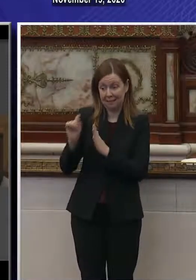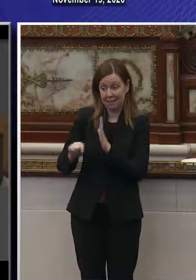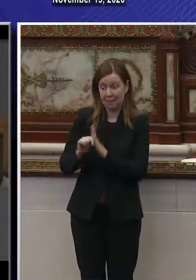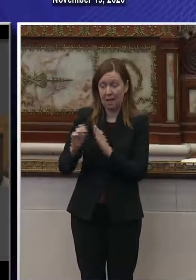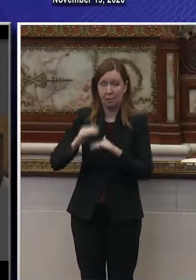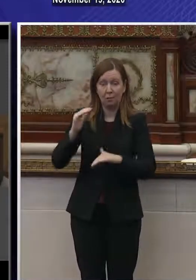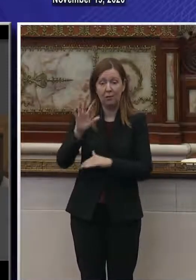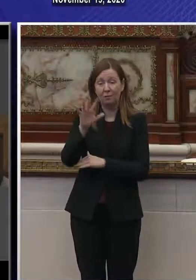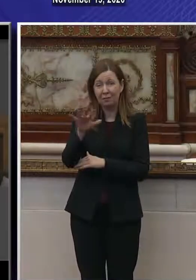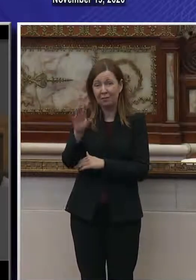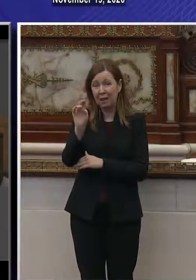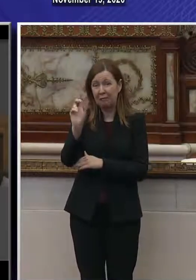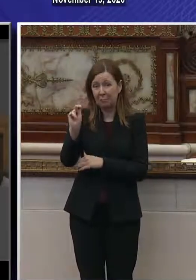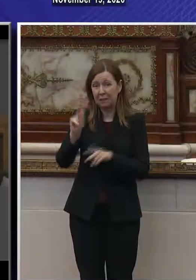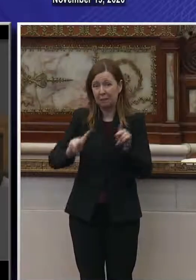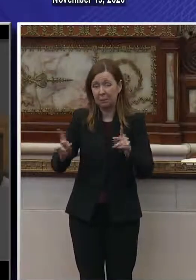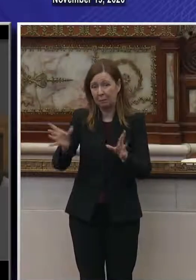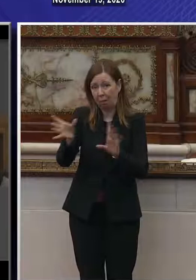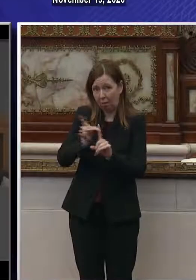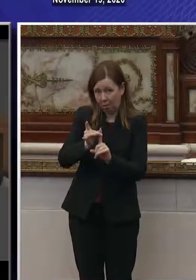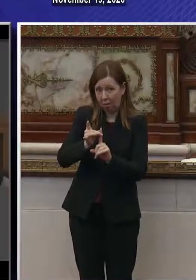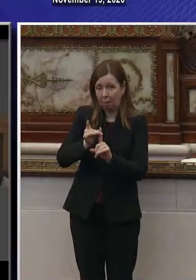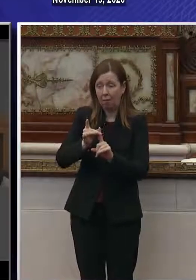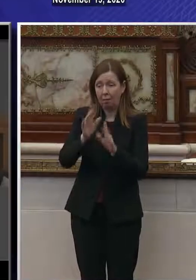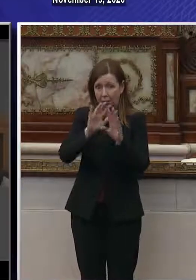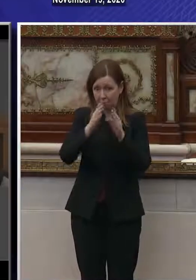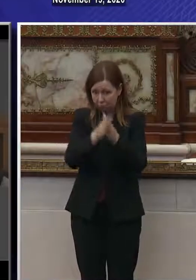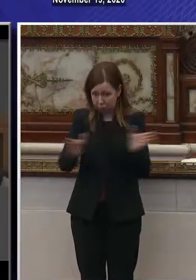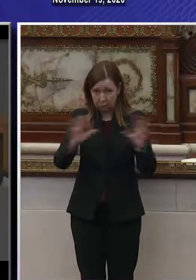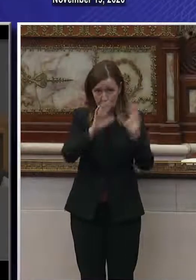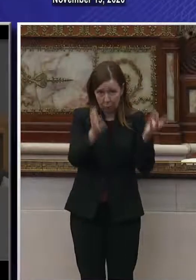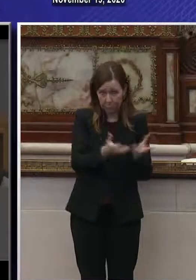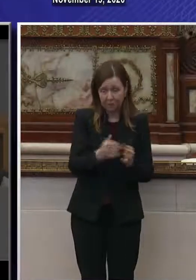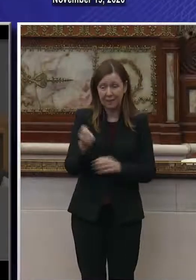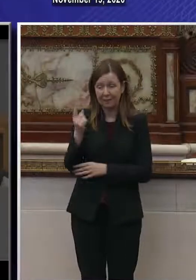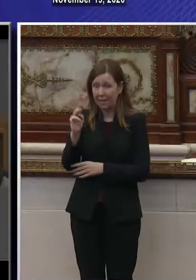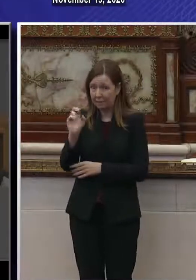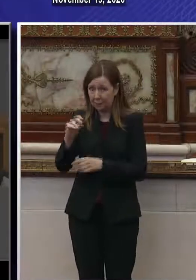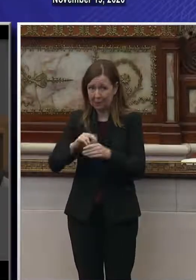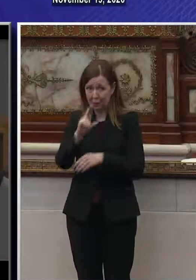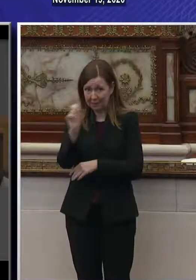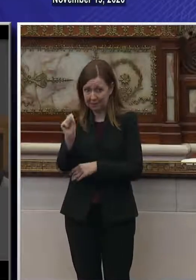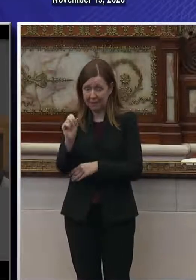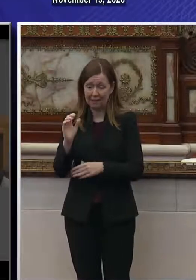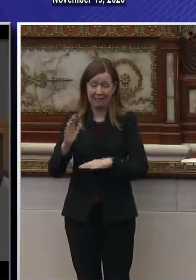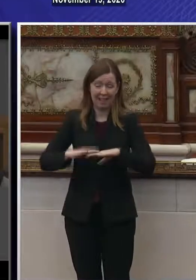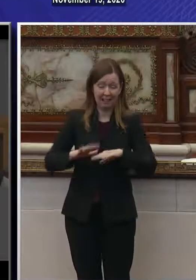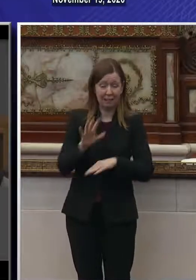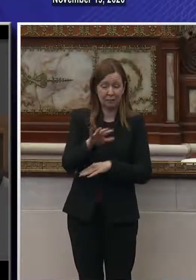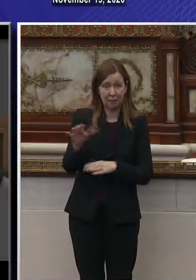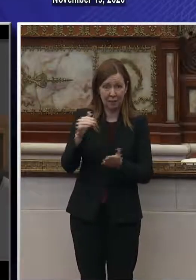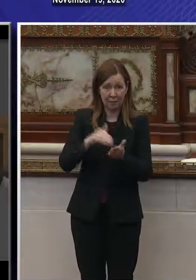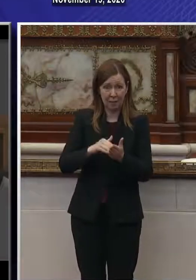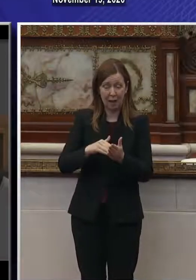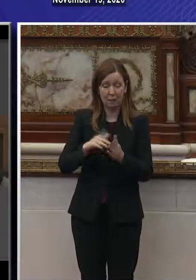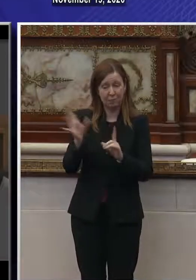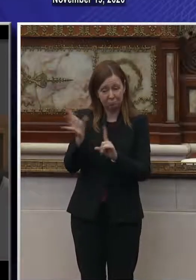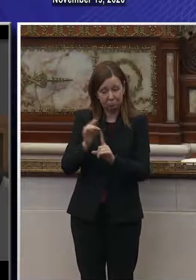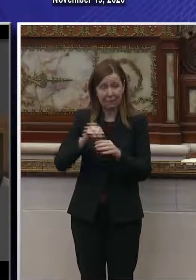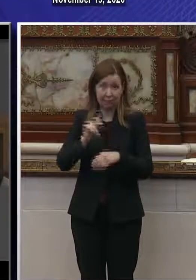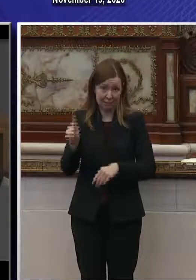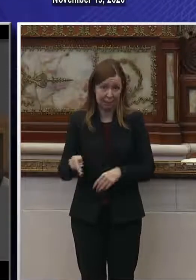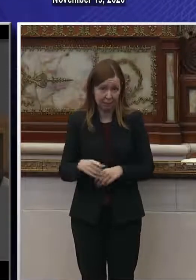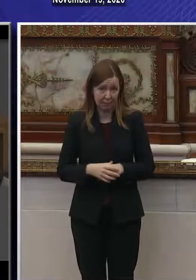55 million cases worldwide, 11 million cases in the United States, and at least 55,000 cases in